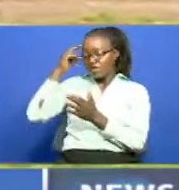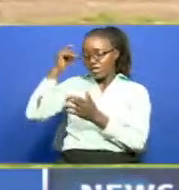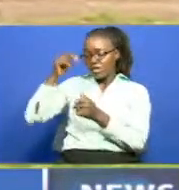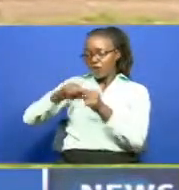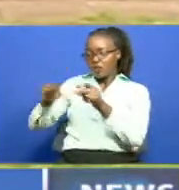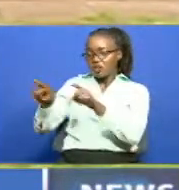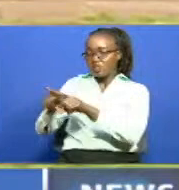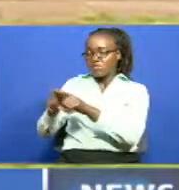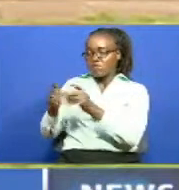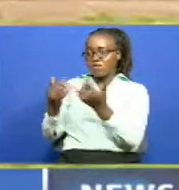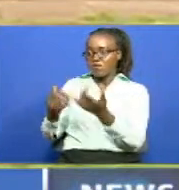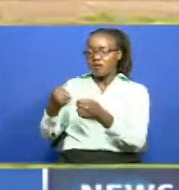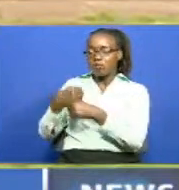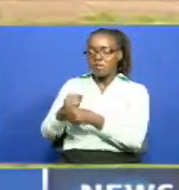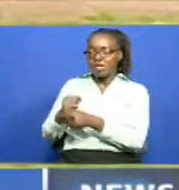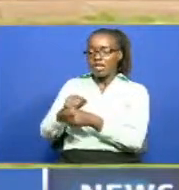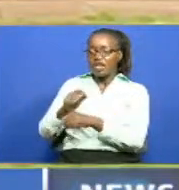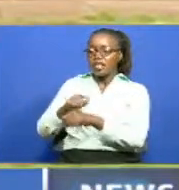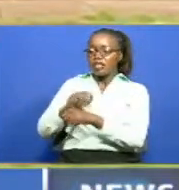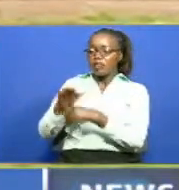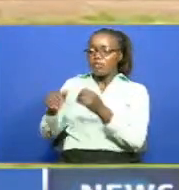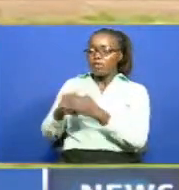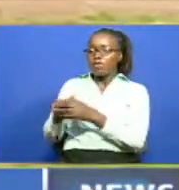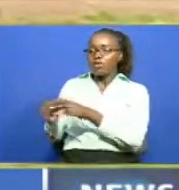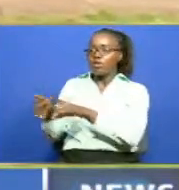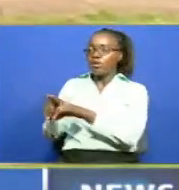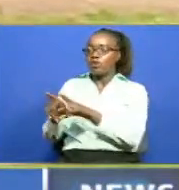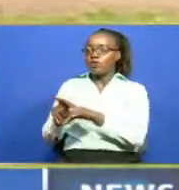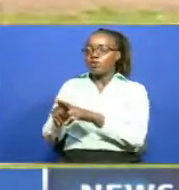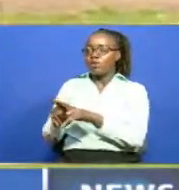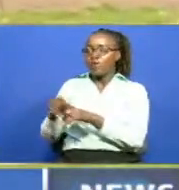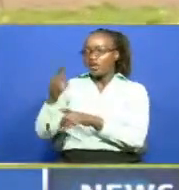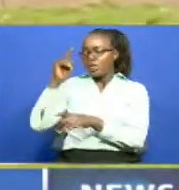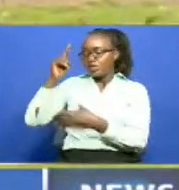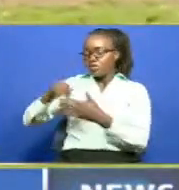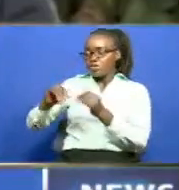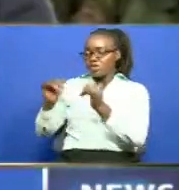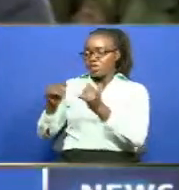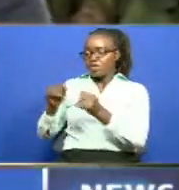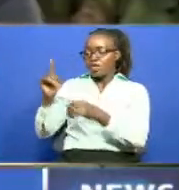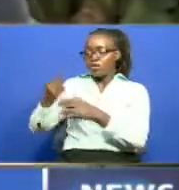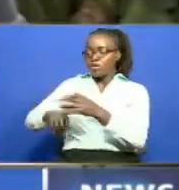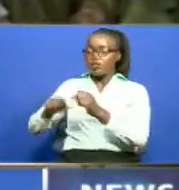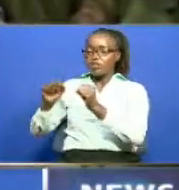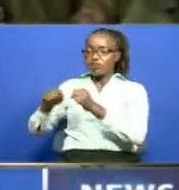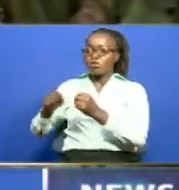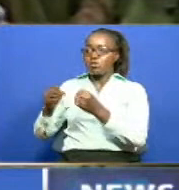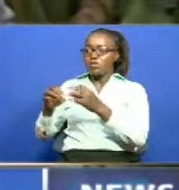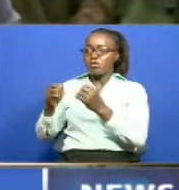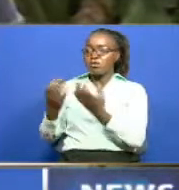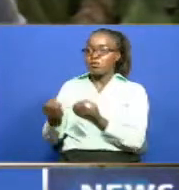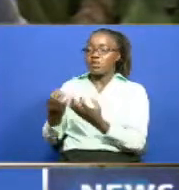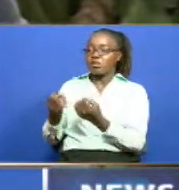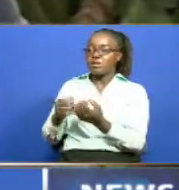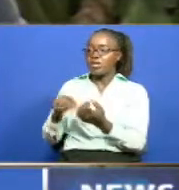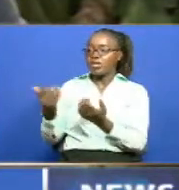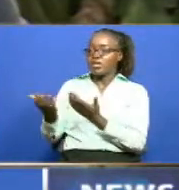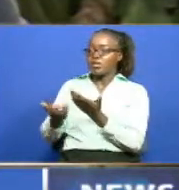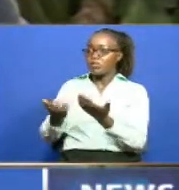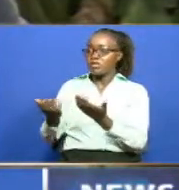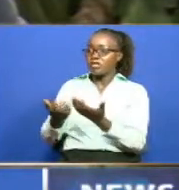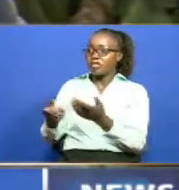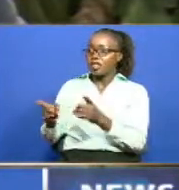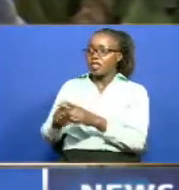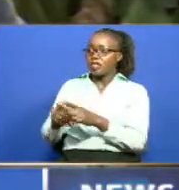things that we've been making all the time. We can think about what's new, what is possible. There are many other businesses that have done the same. I think like